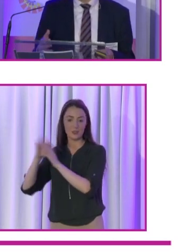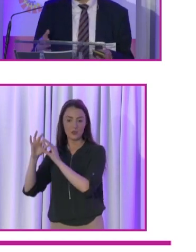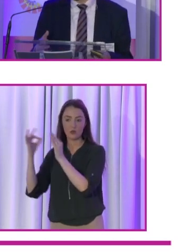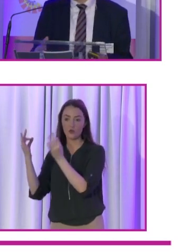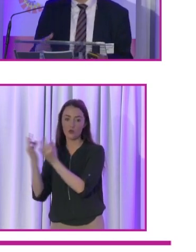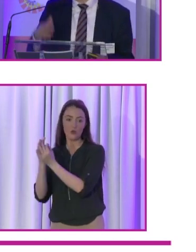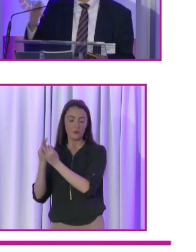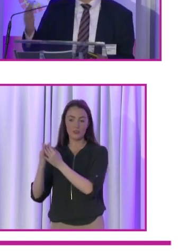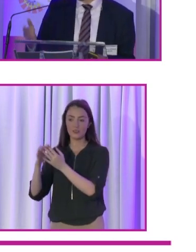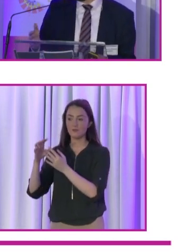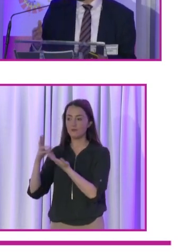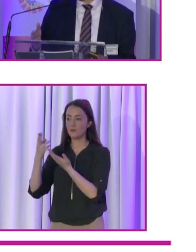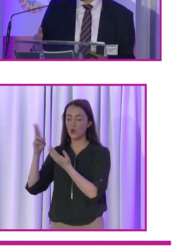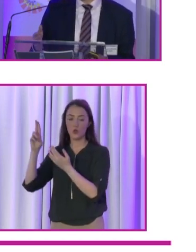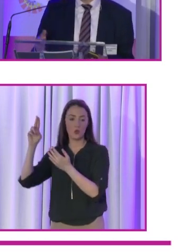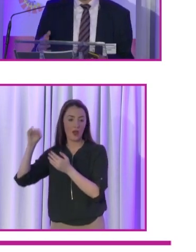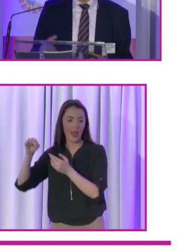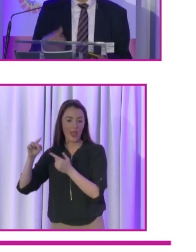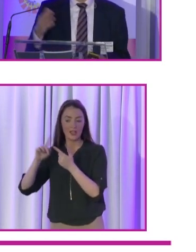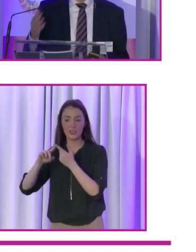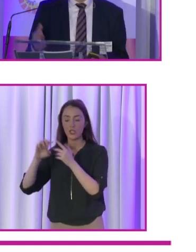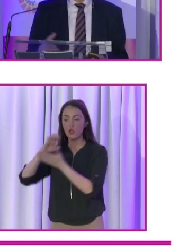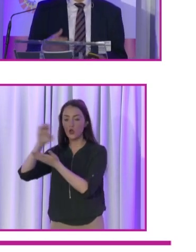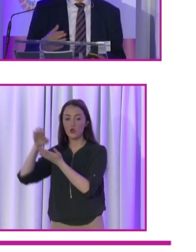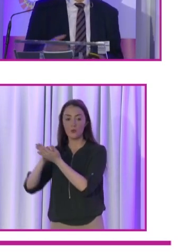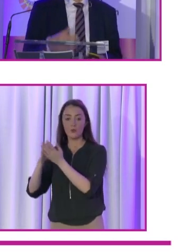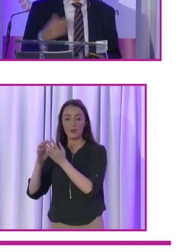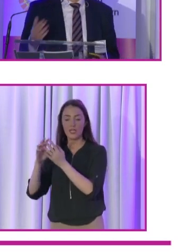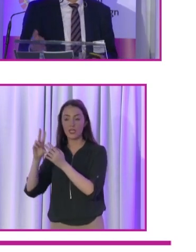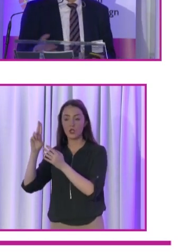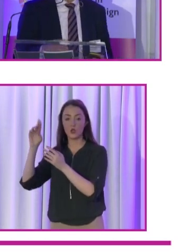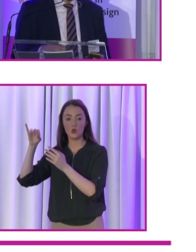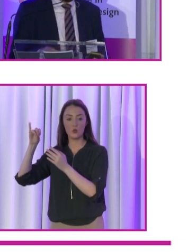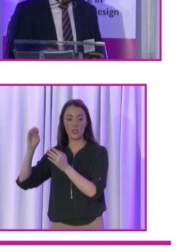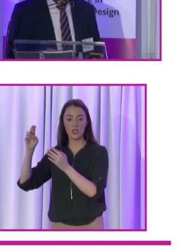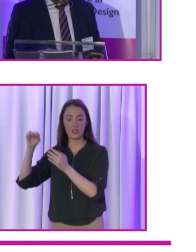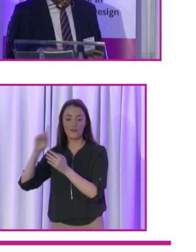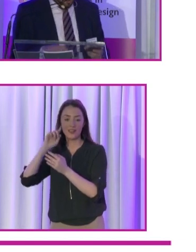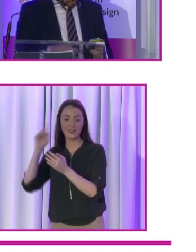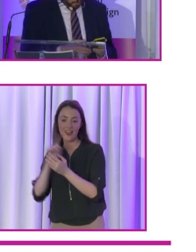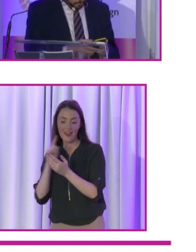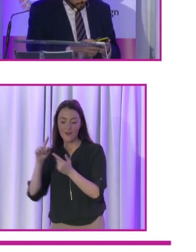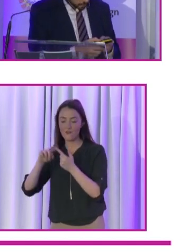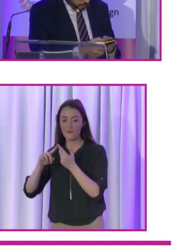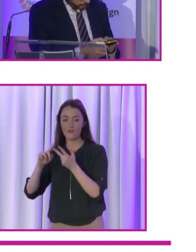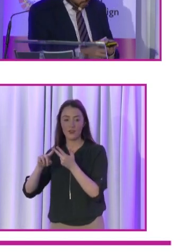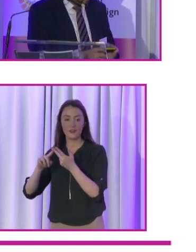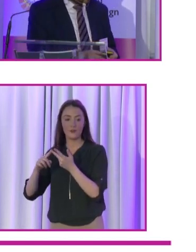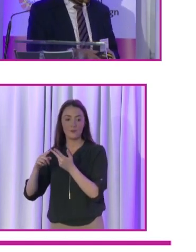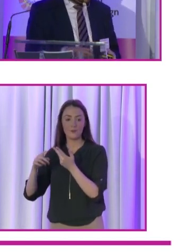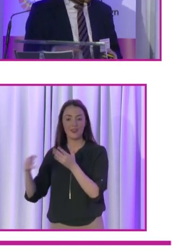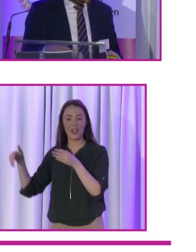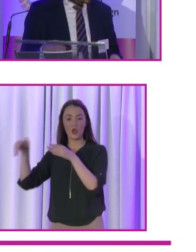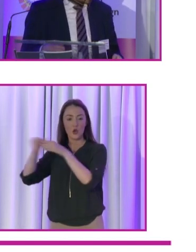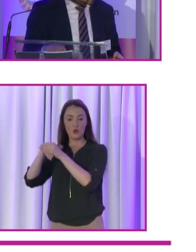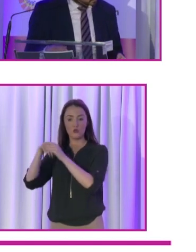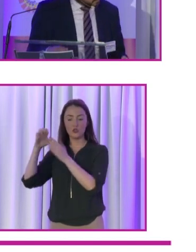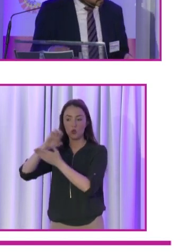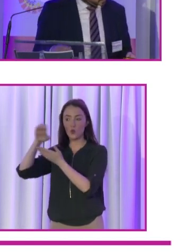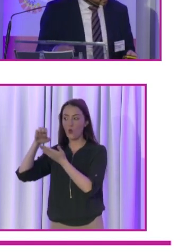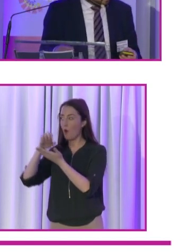European Blind Union, the European Union of the Deaf, Autism Europe, Inclusion Europe, and so forth. Wait, because I don't know if